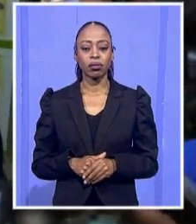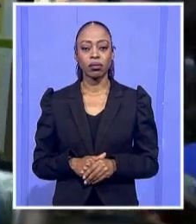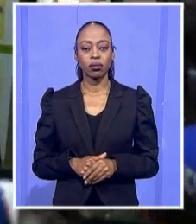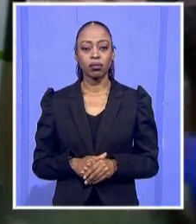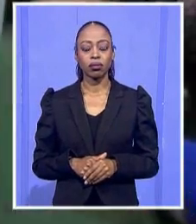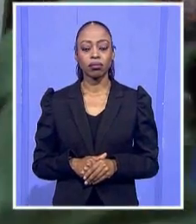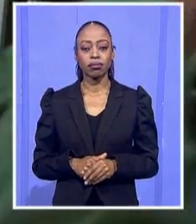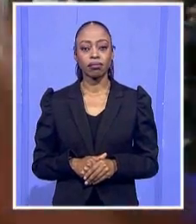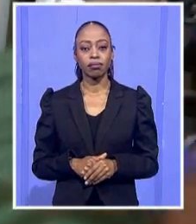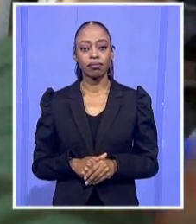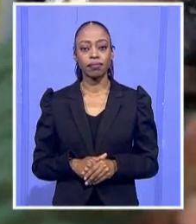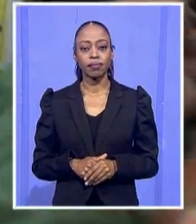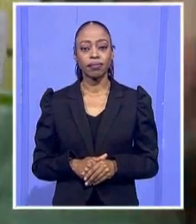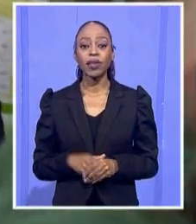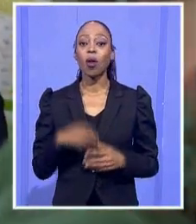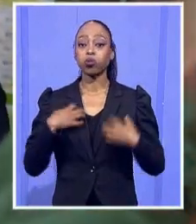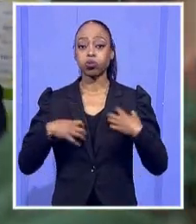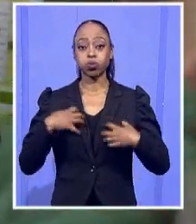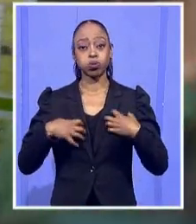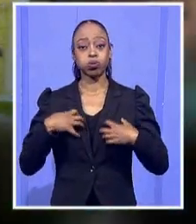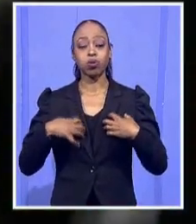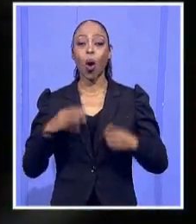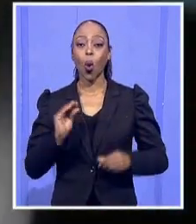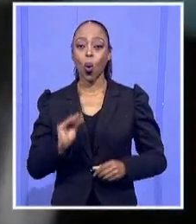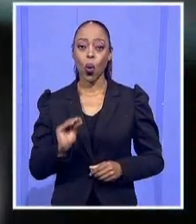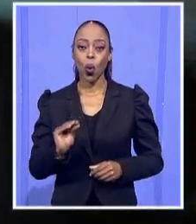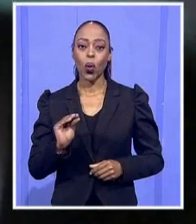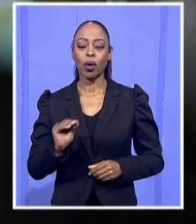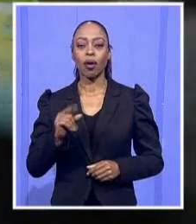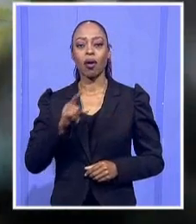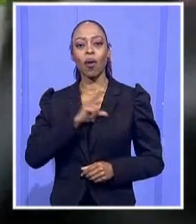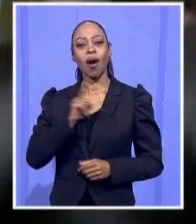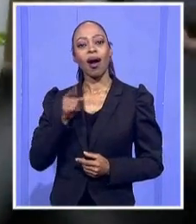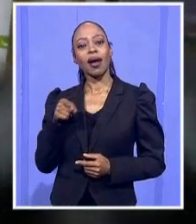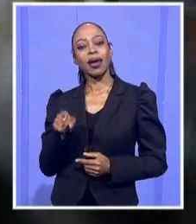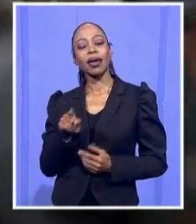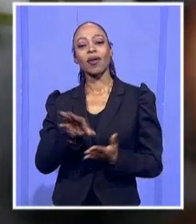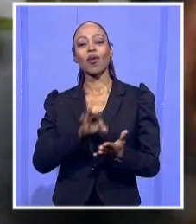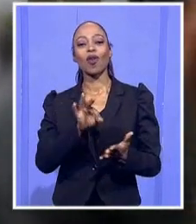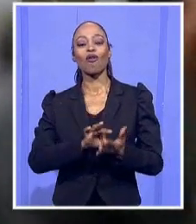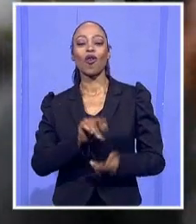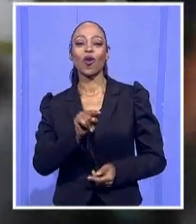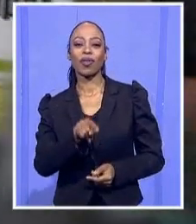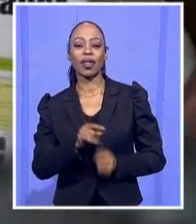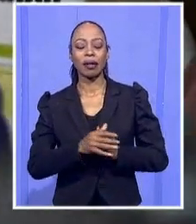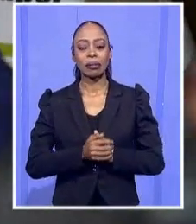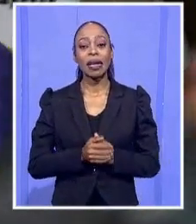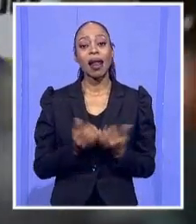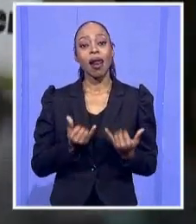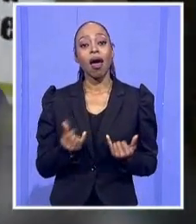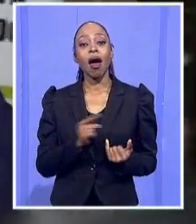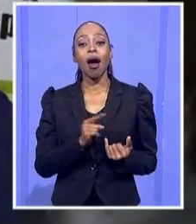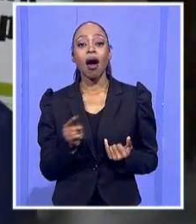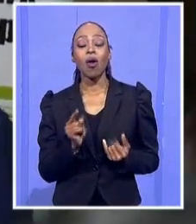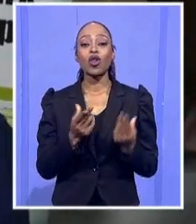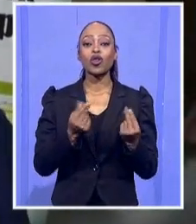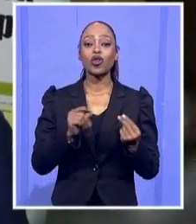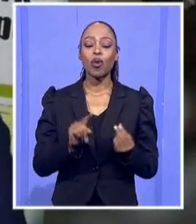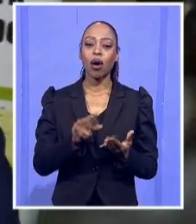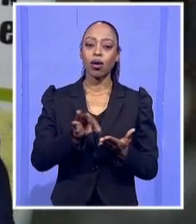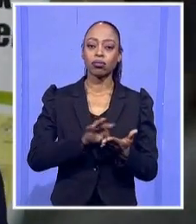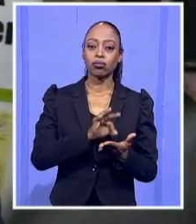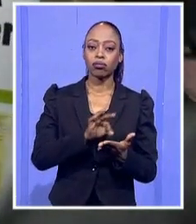Well, there is excitement at the polling station where he is about to cast his ballot. What he's doing right now, he's marking his